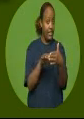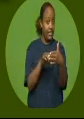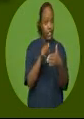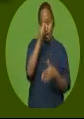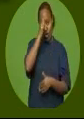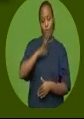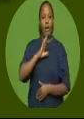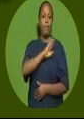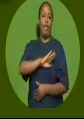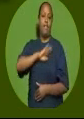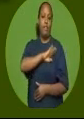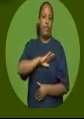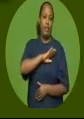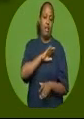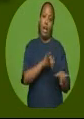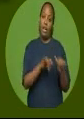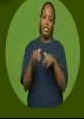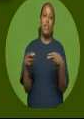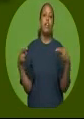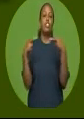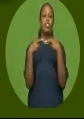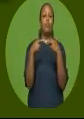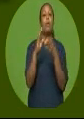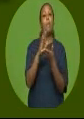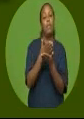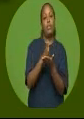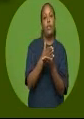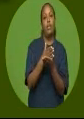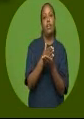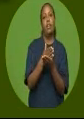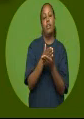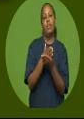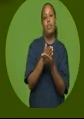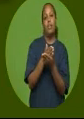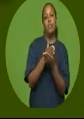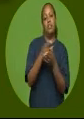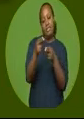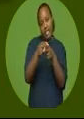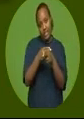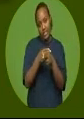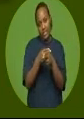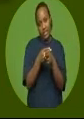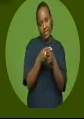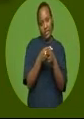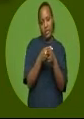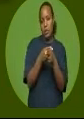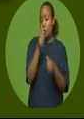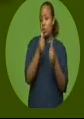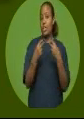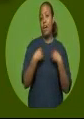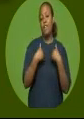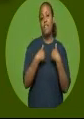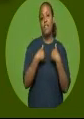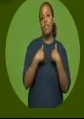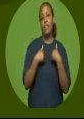studies human behavior as a relationship between ends and scarce means which